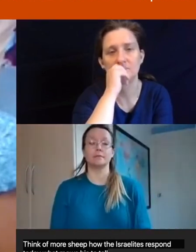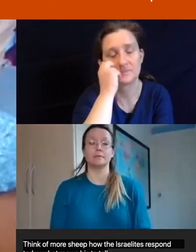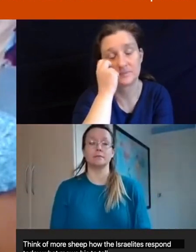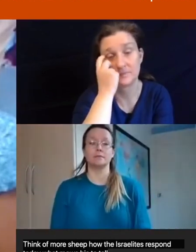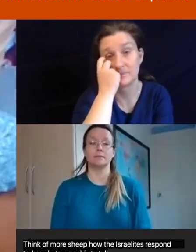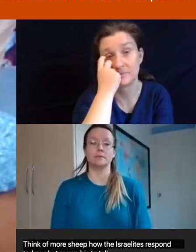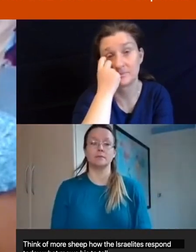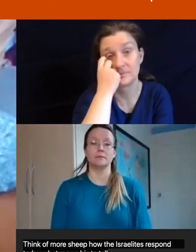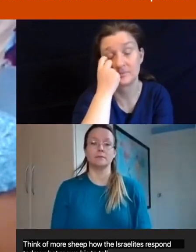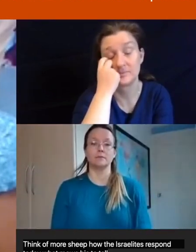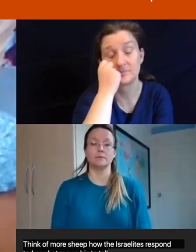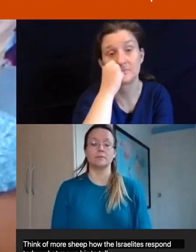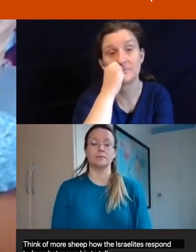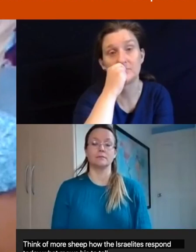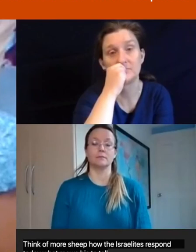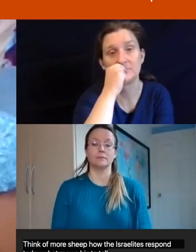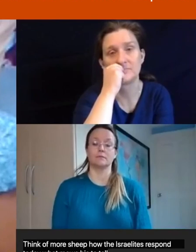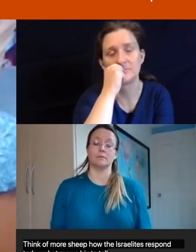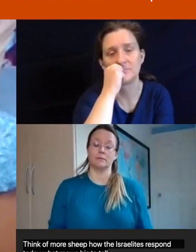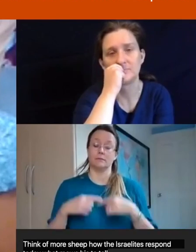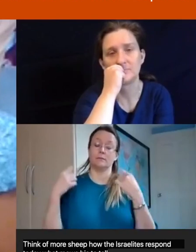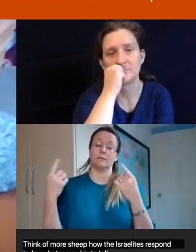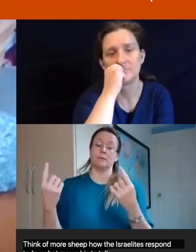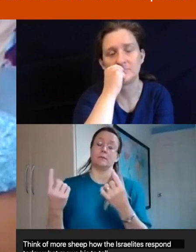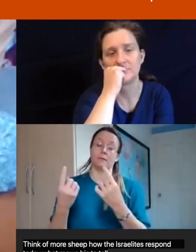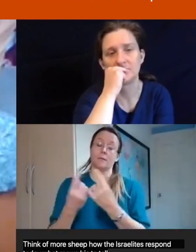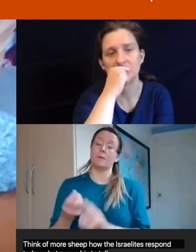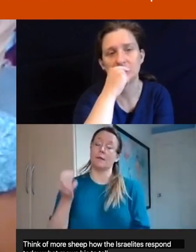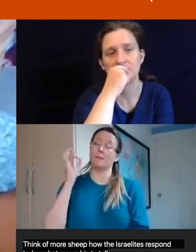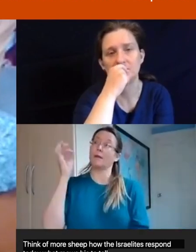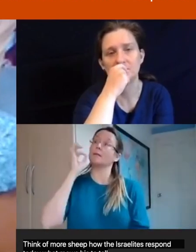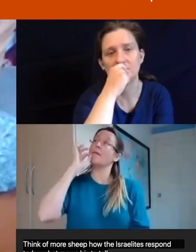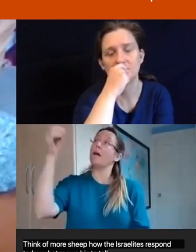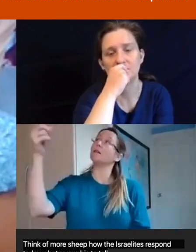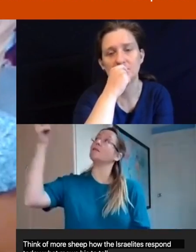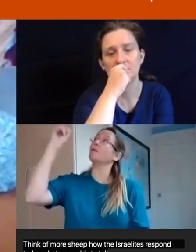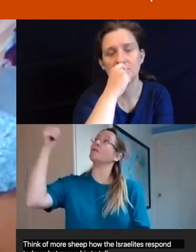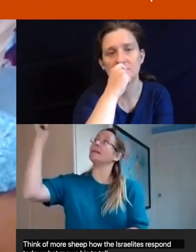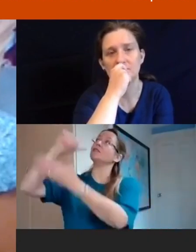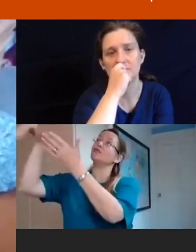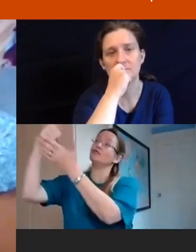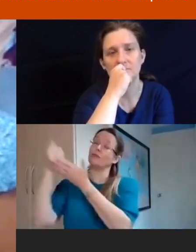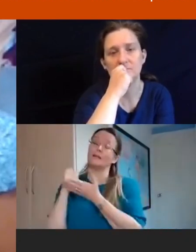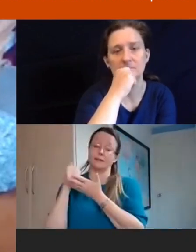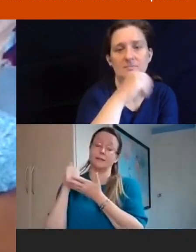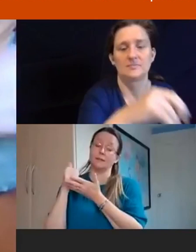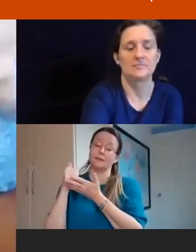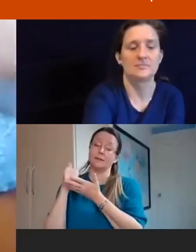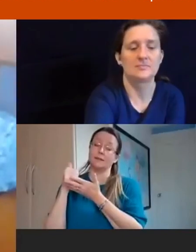We ask God for the grace to hear revelation that comes through the mouths and lives of